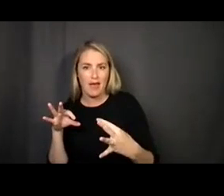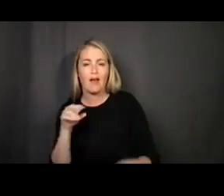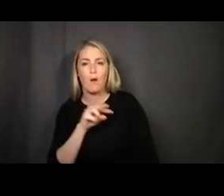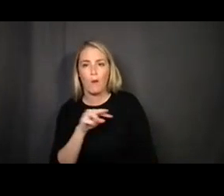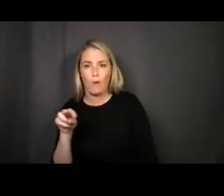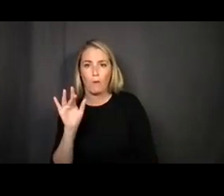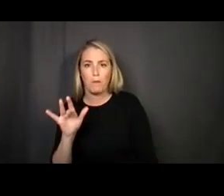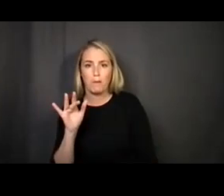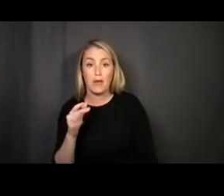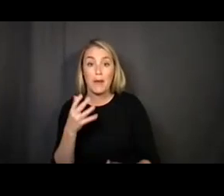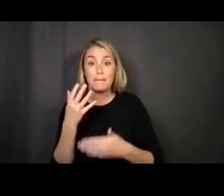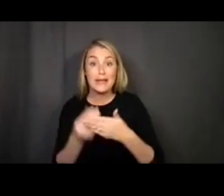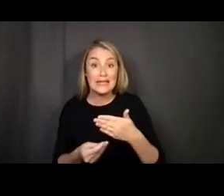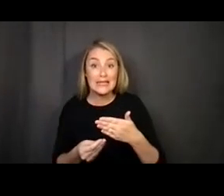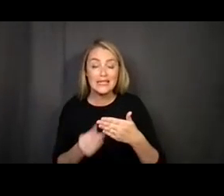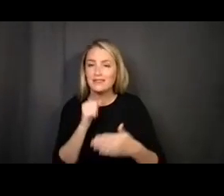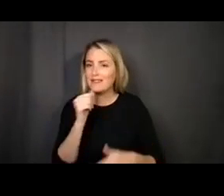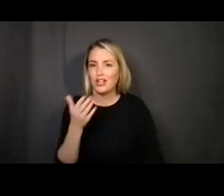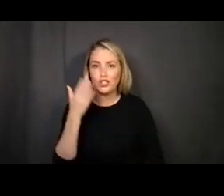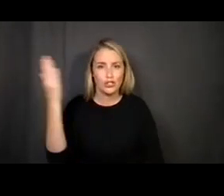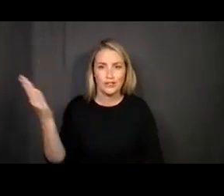Missing means it was not turned in.